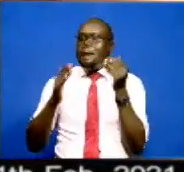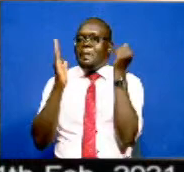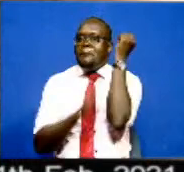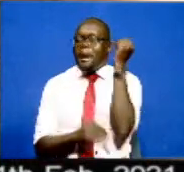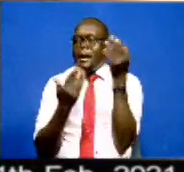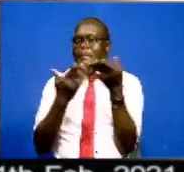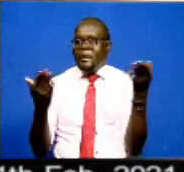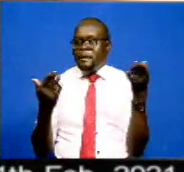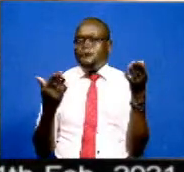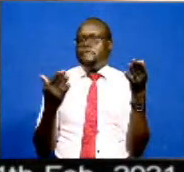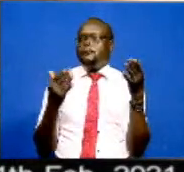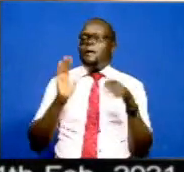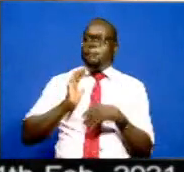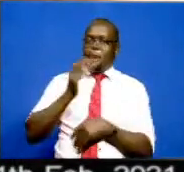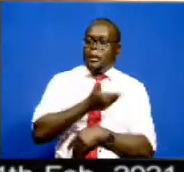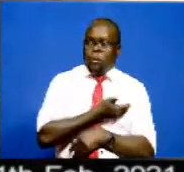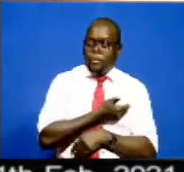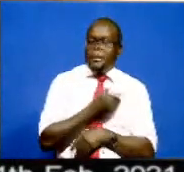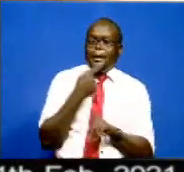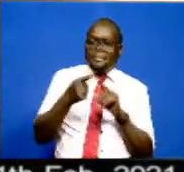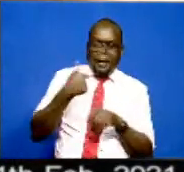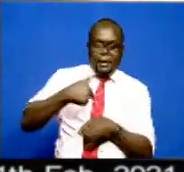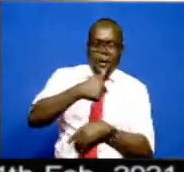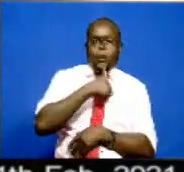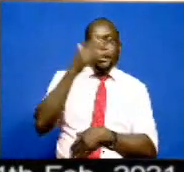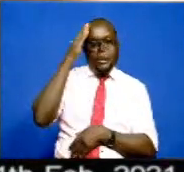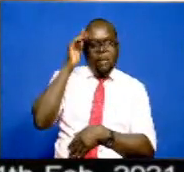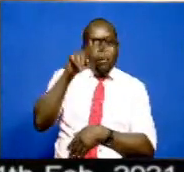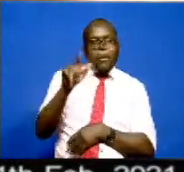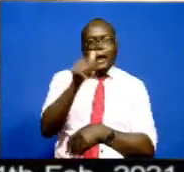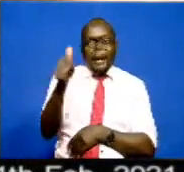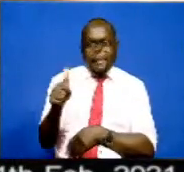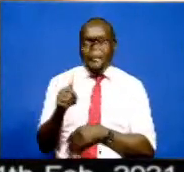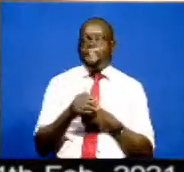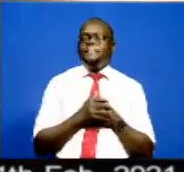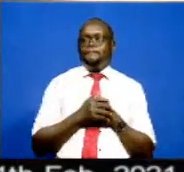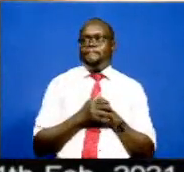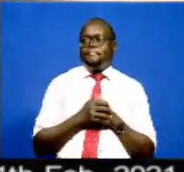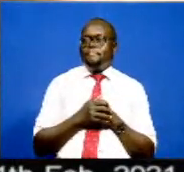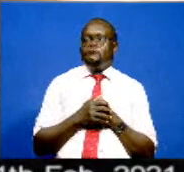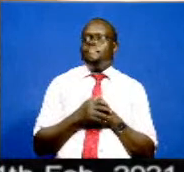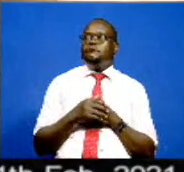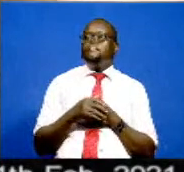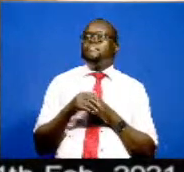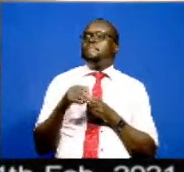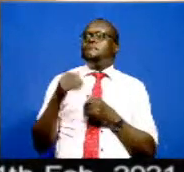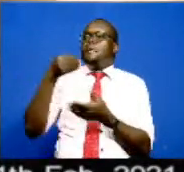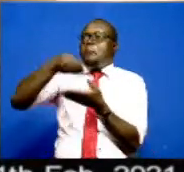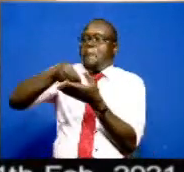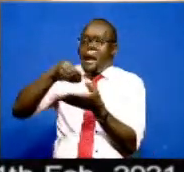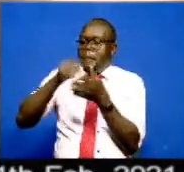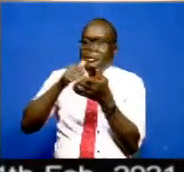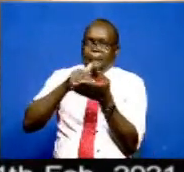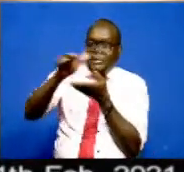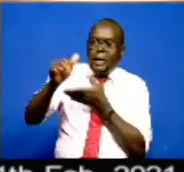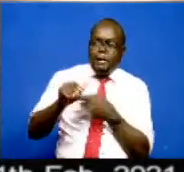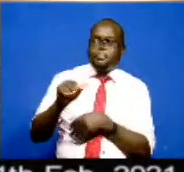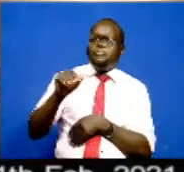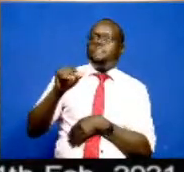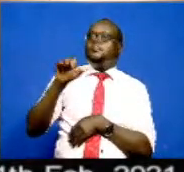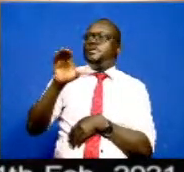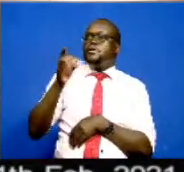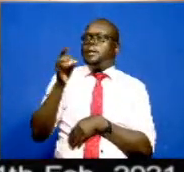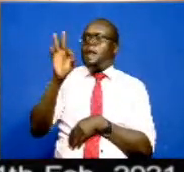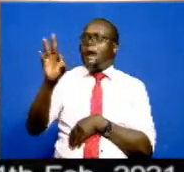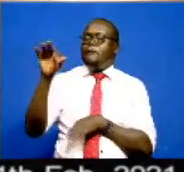committee and in the House, on the House, Mr. Speaker. But we know each other, Mr. Speaker. The kind of revenues that go to their constituencies, the members